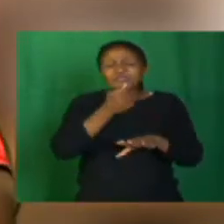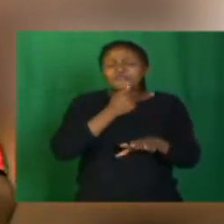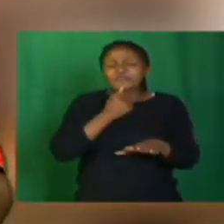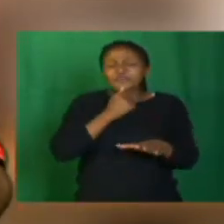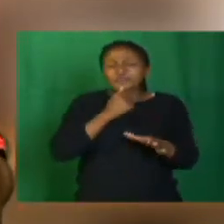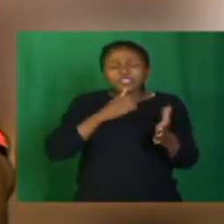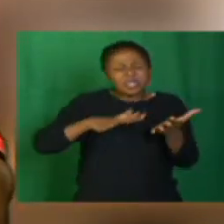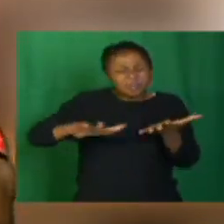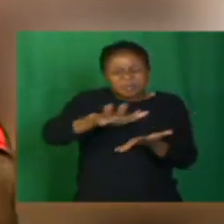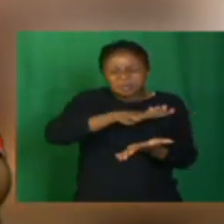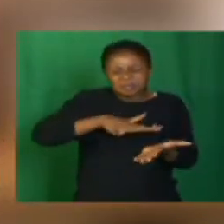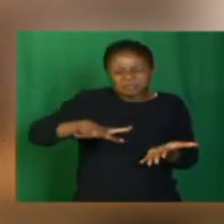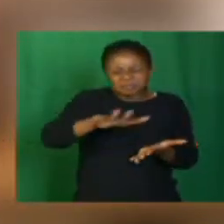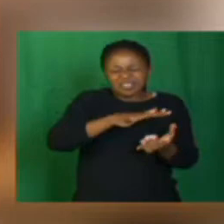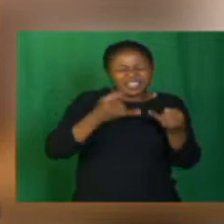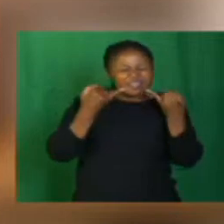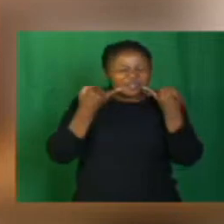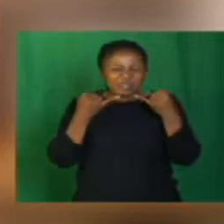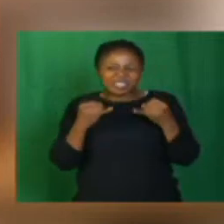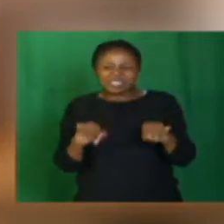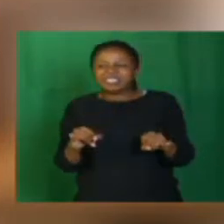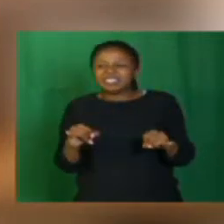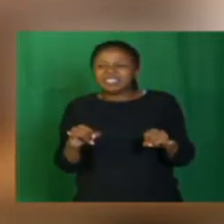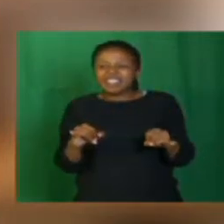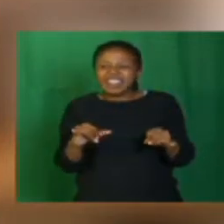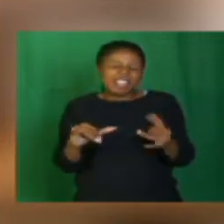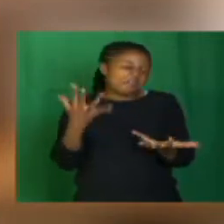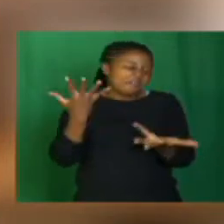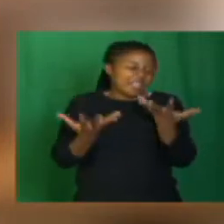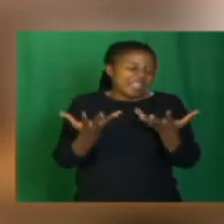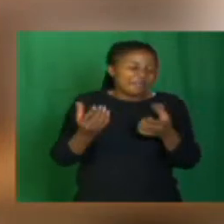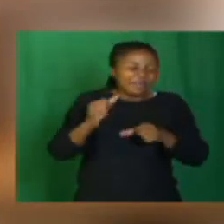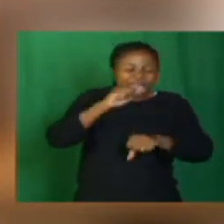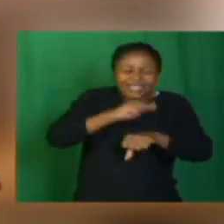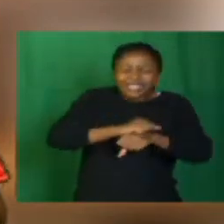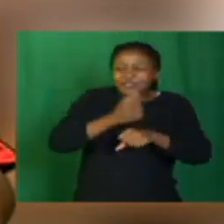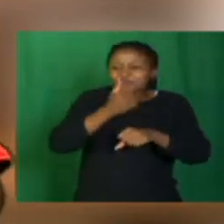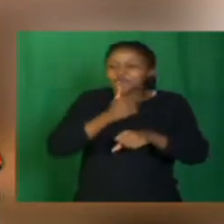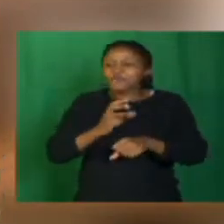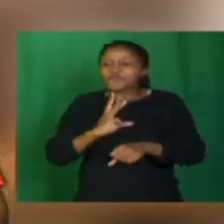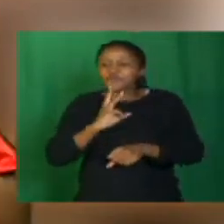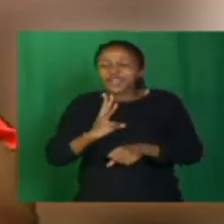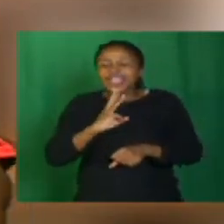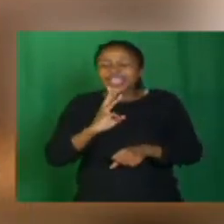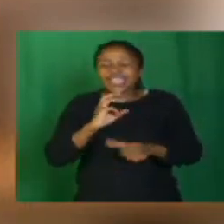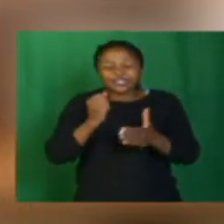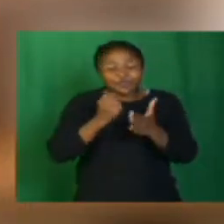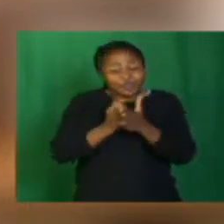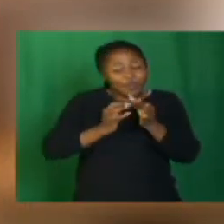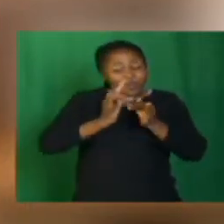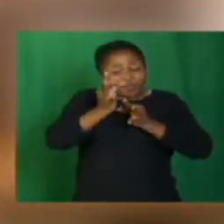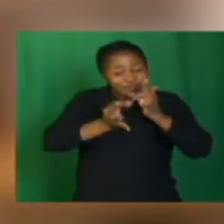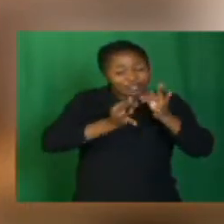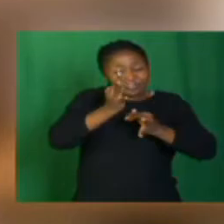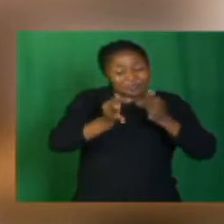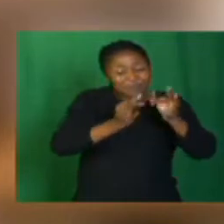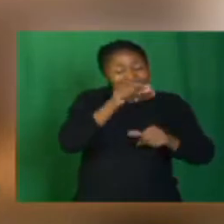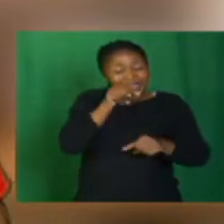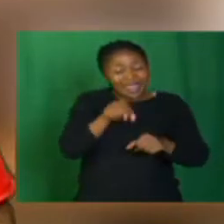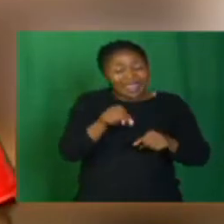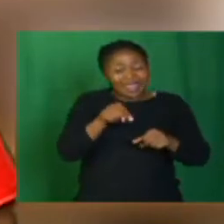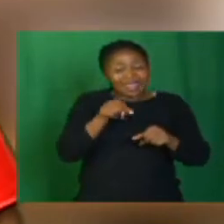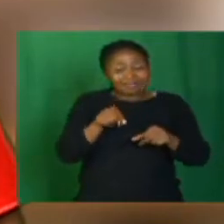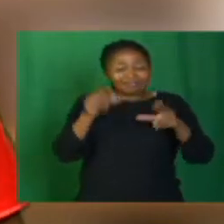definitions of some key words that are appearing in the question. Immediately you finish that, my dear